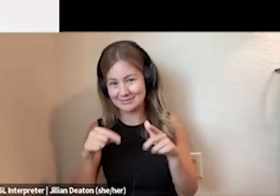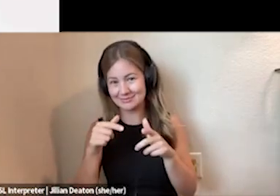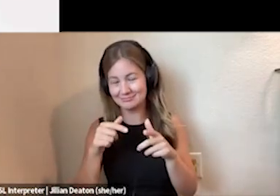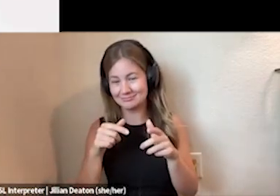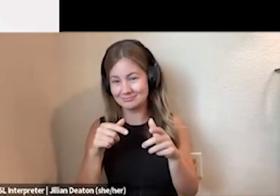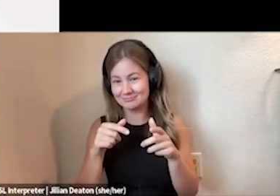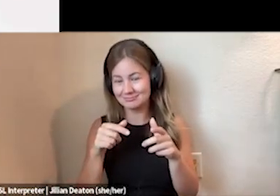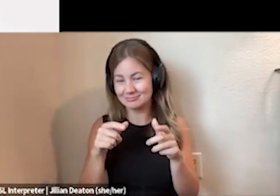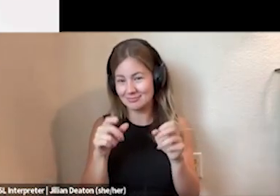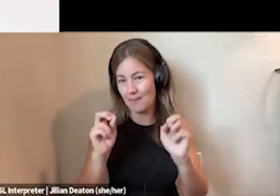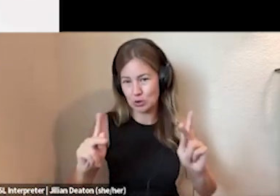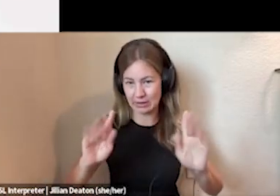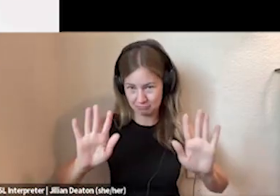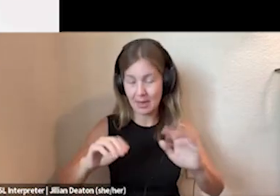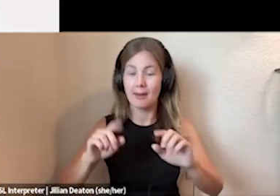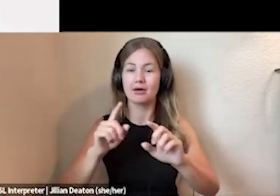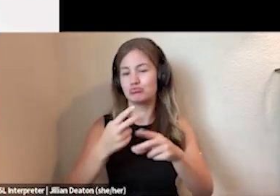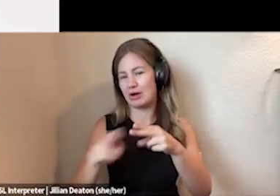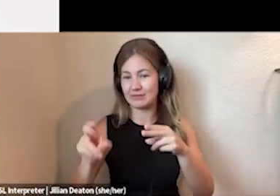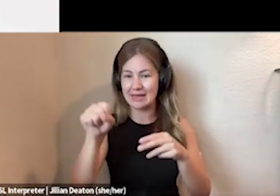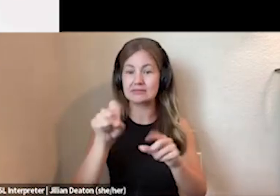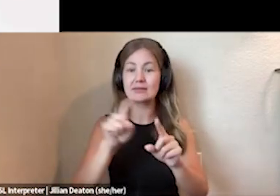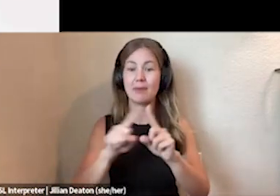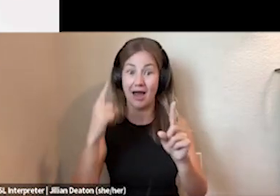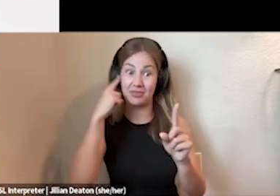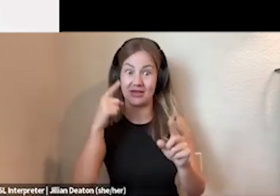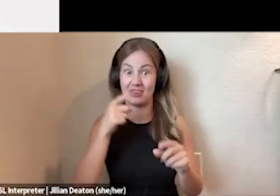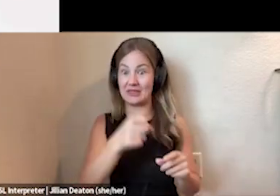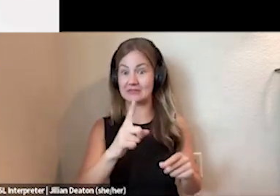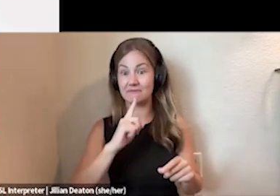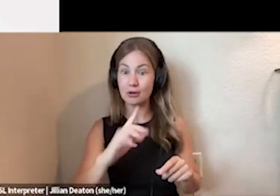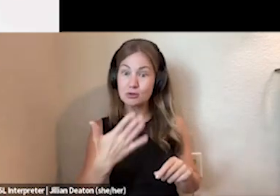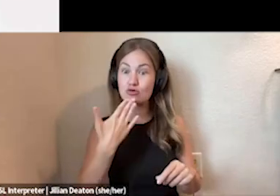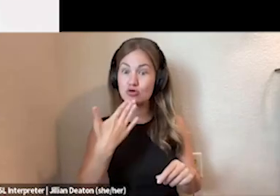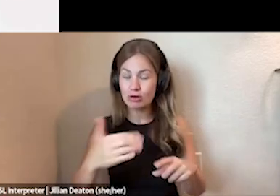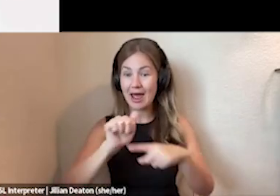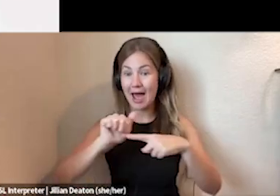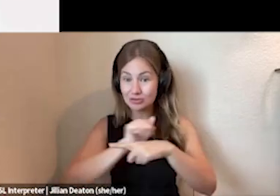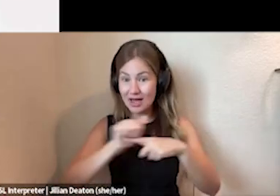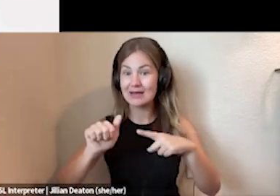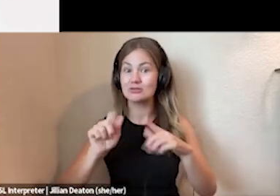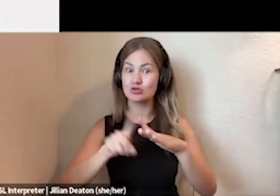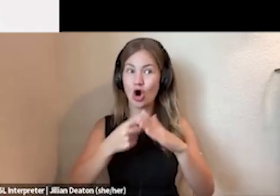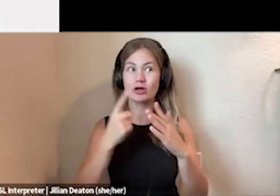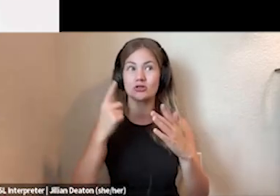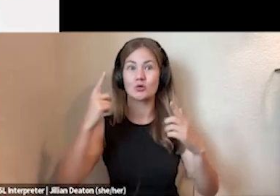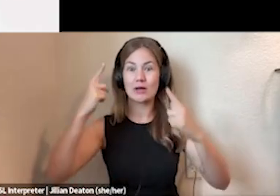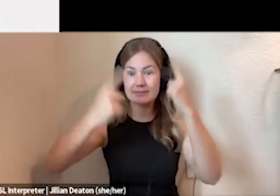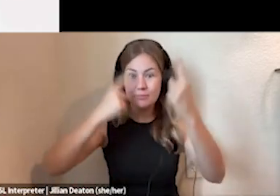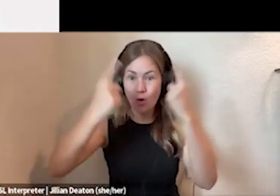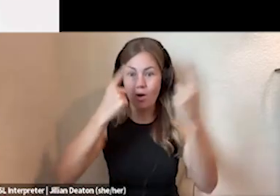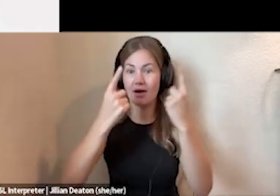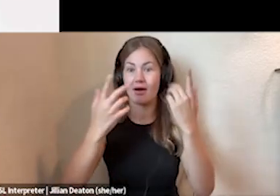briefly, but I think it is a really great exercise to start to explore